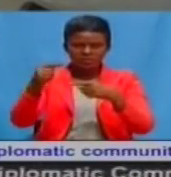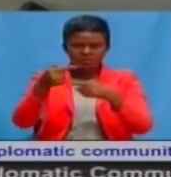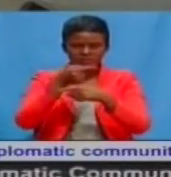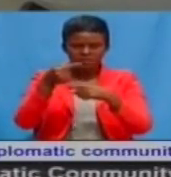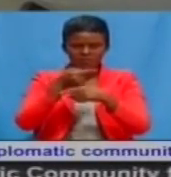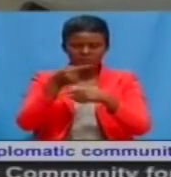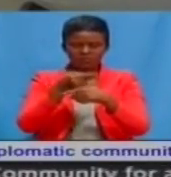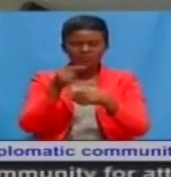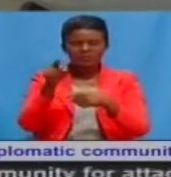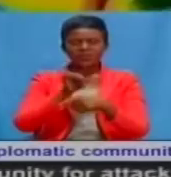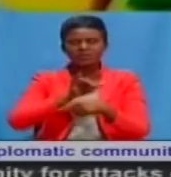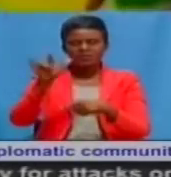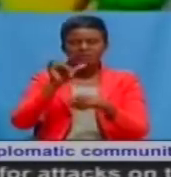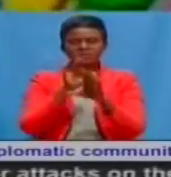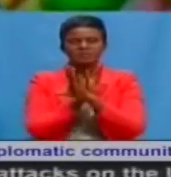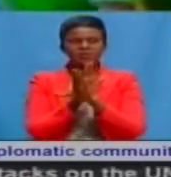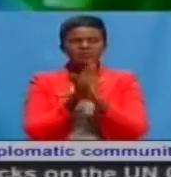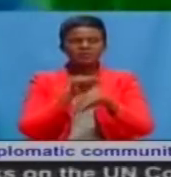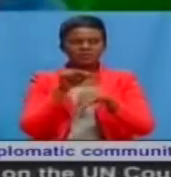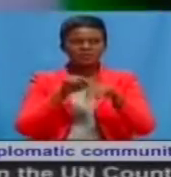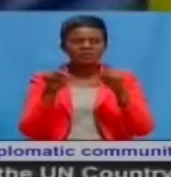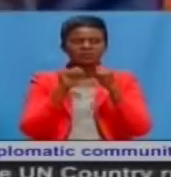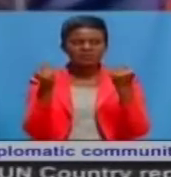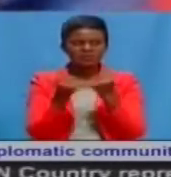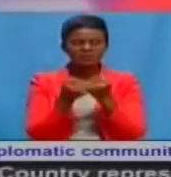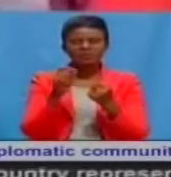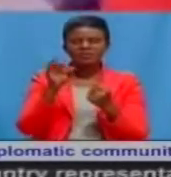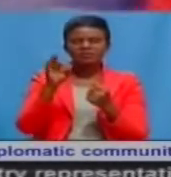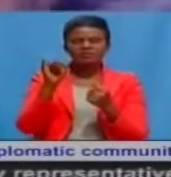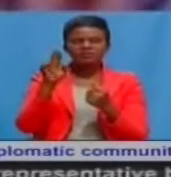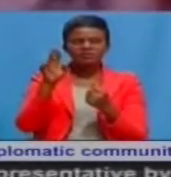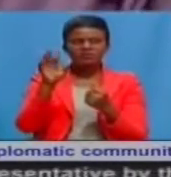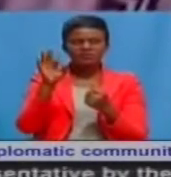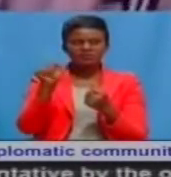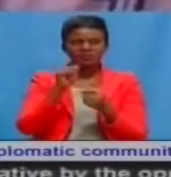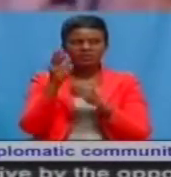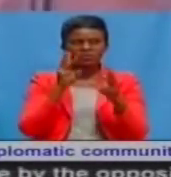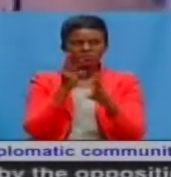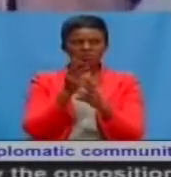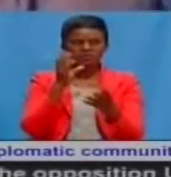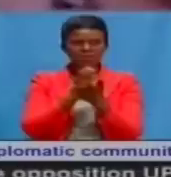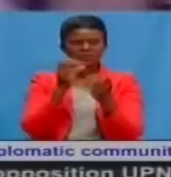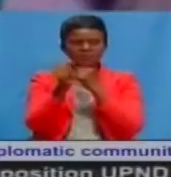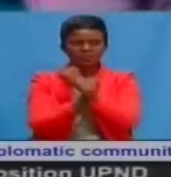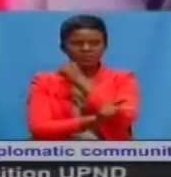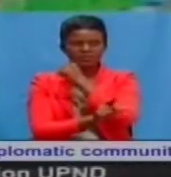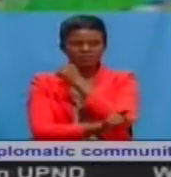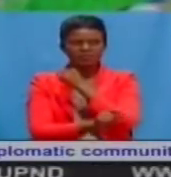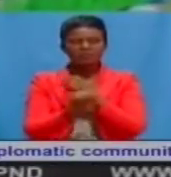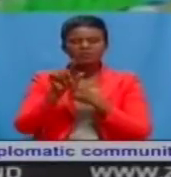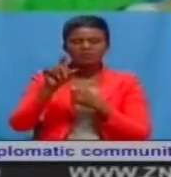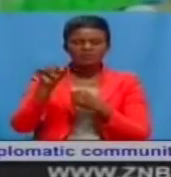flight was carrying most of the Zambia national football team to a FIFA World Cup qualifier against Senegal in Dakar.